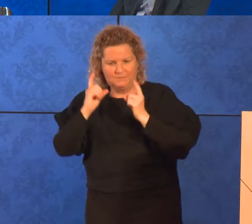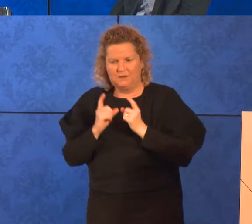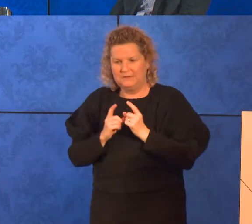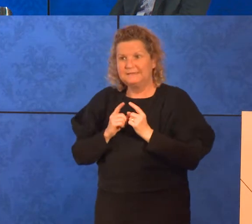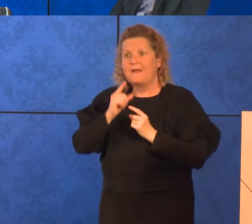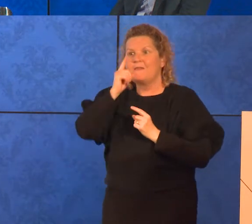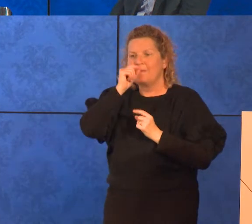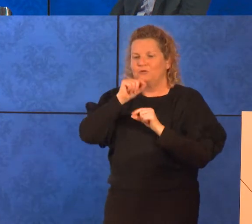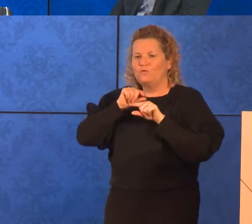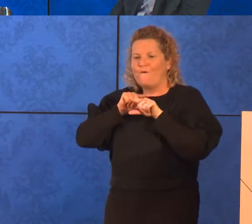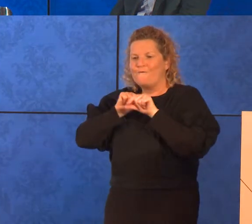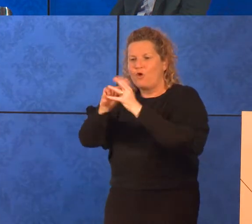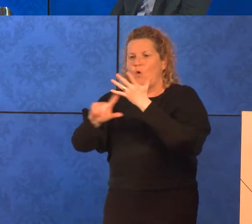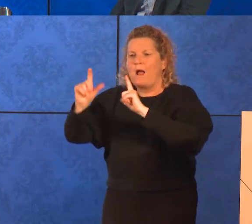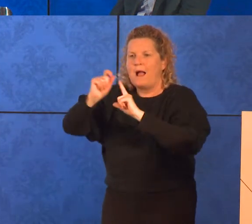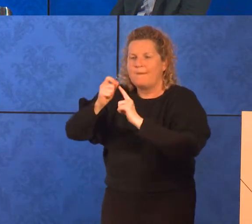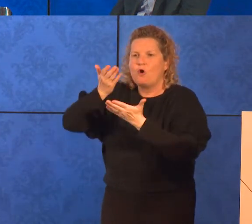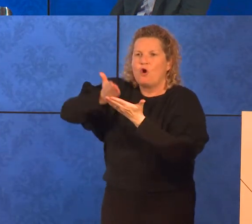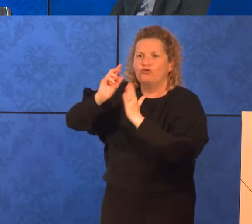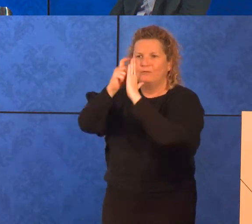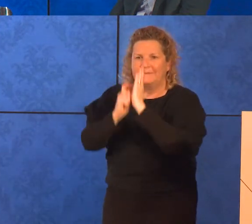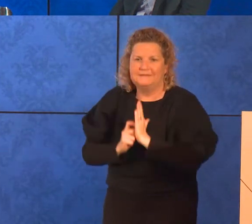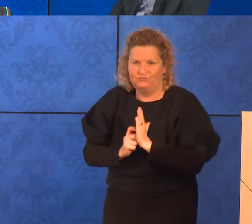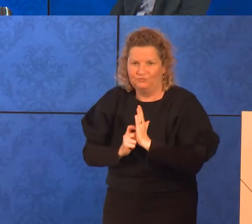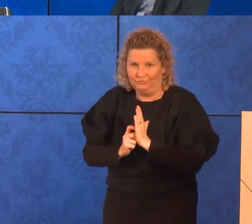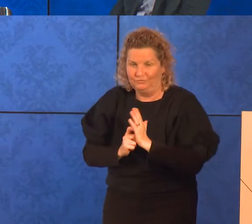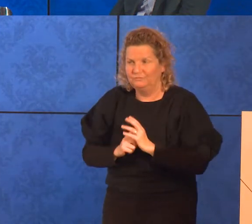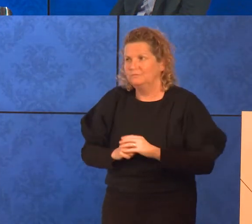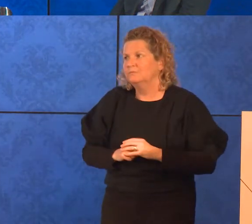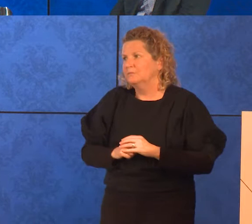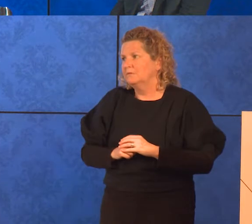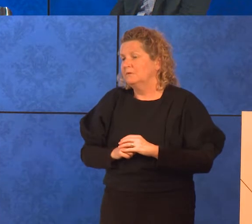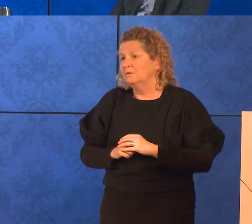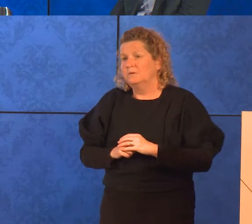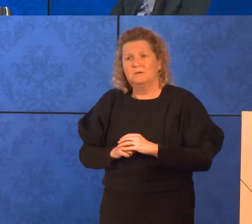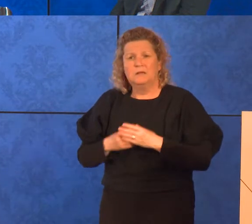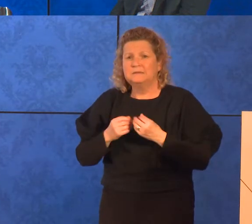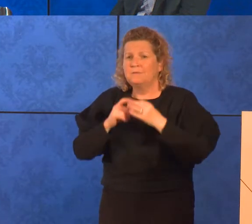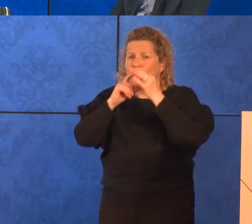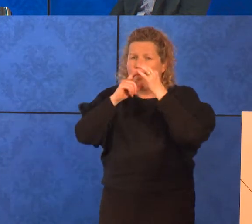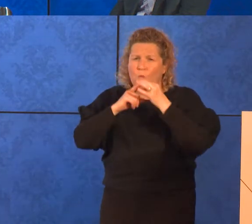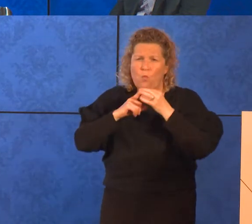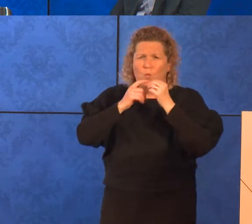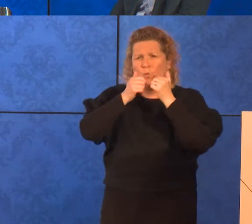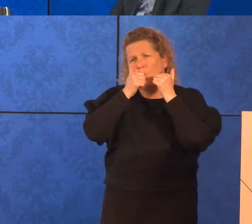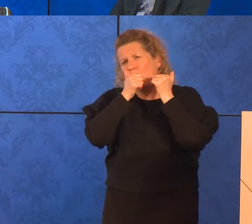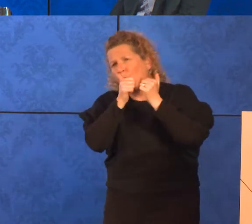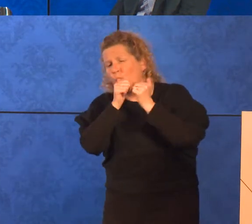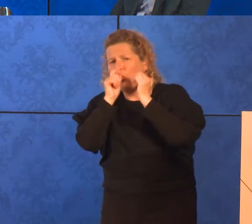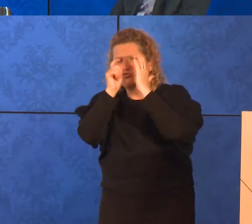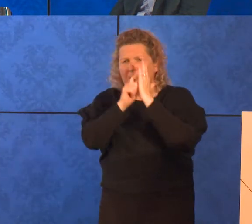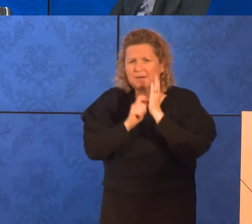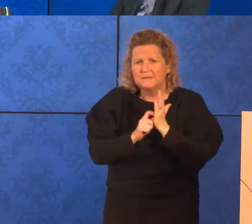up on those recommendations. There are some really quality recommendations that we're really struggling to find